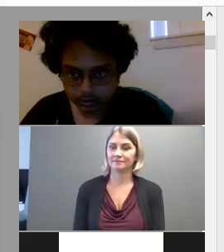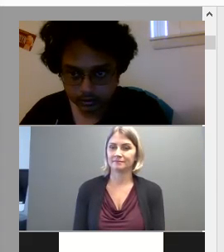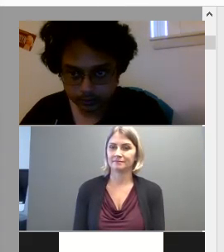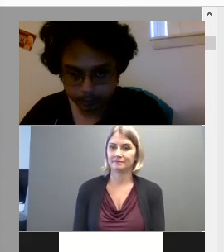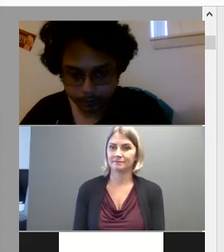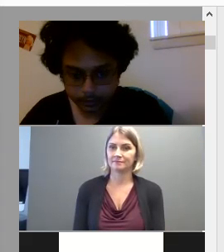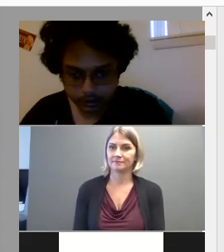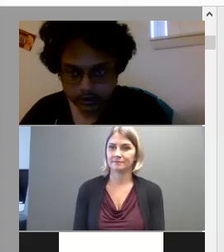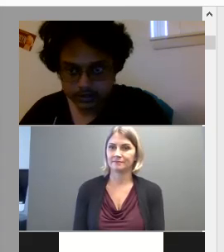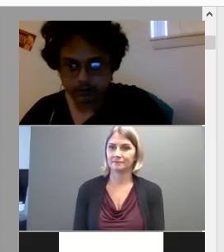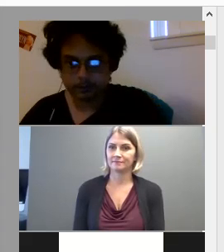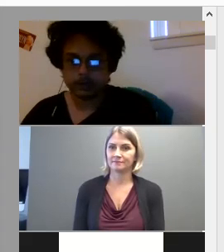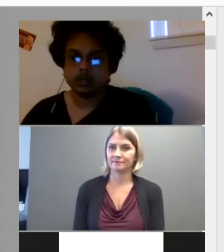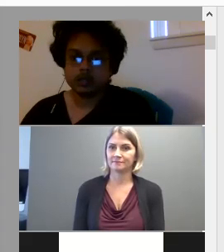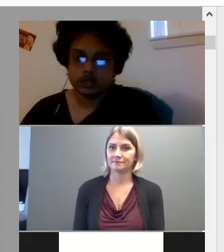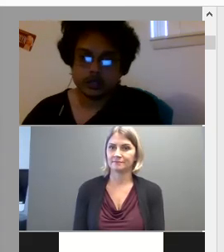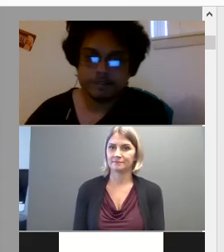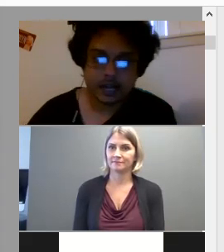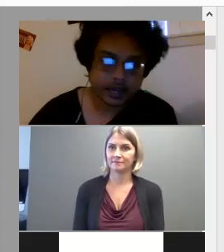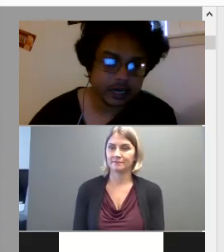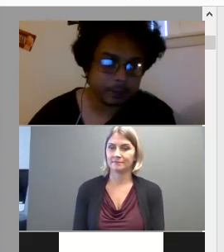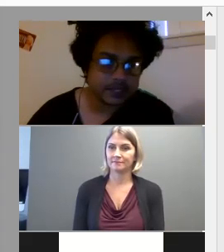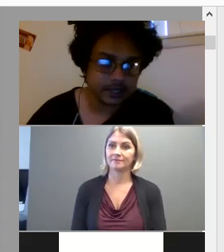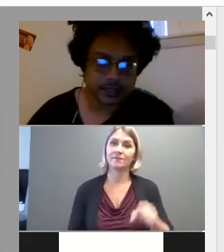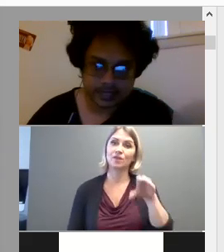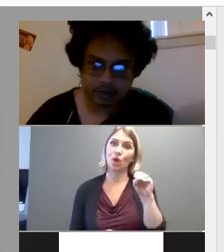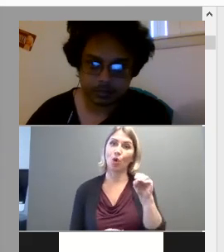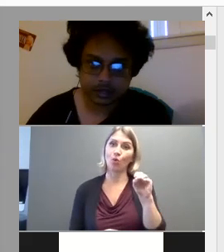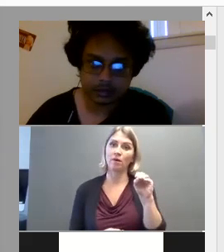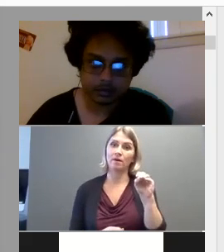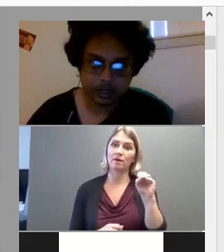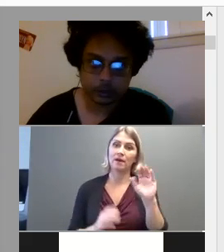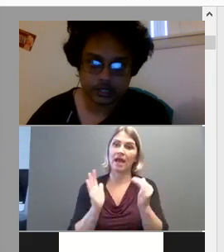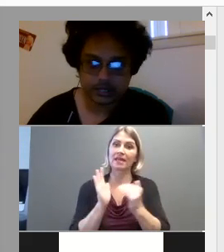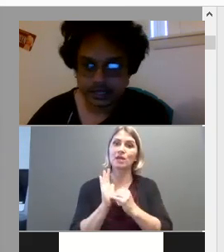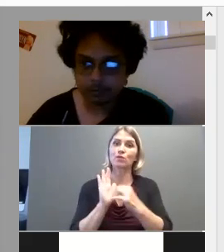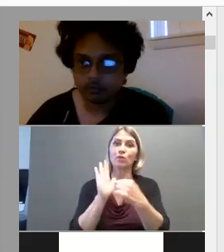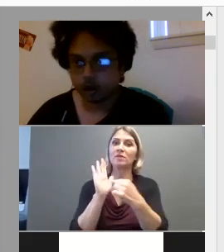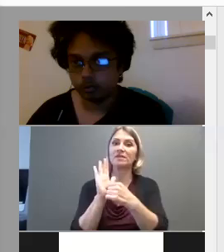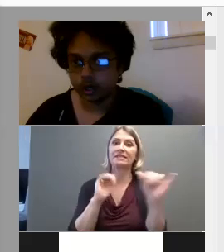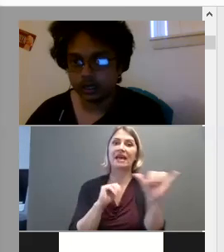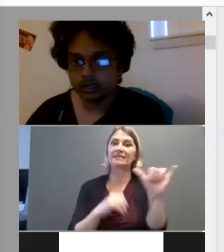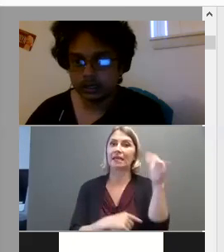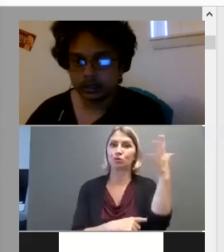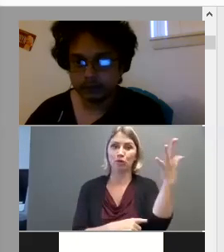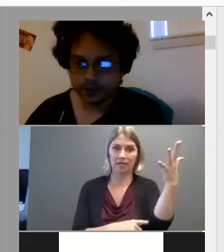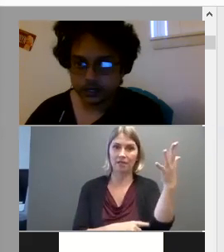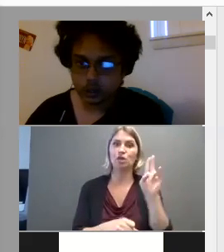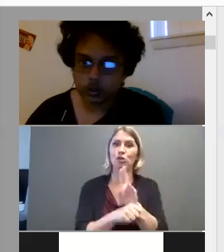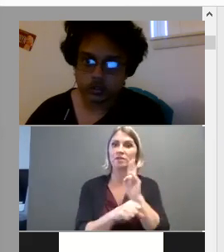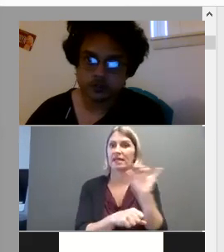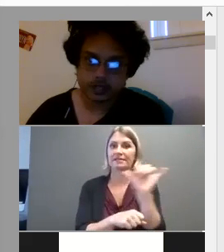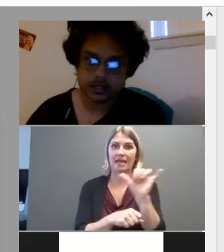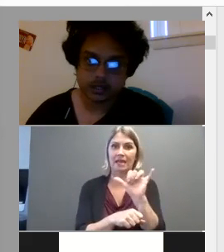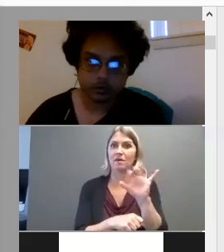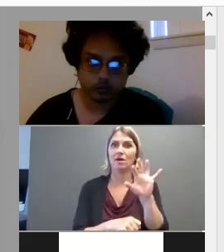6, 7. So if we are again representing the same thing using the same formula, then the first